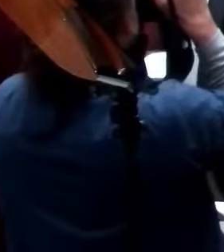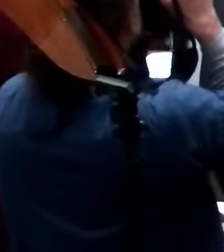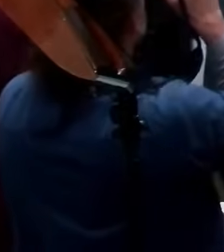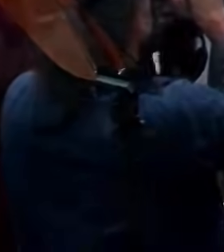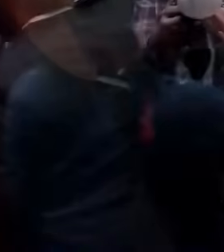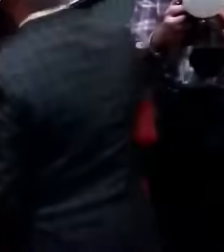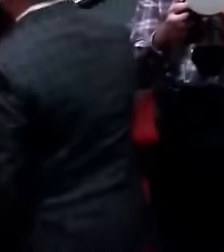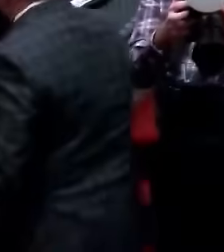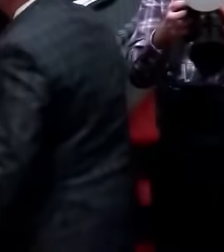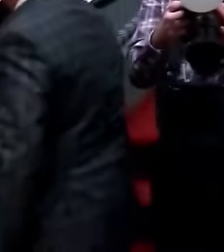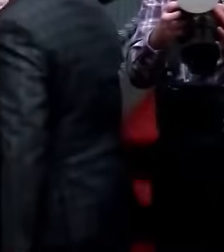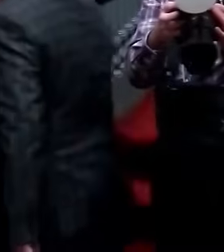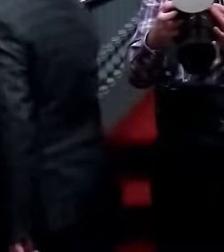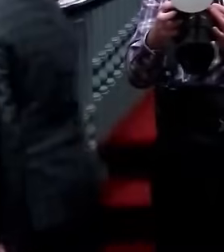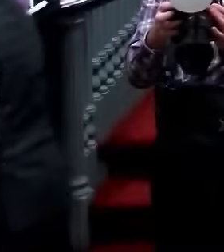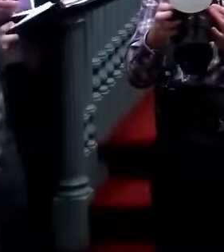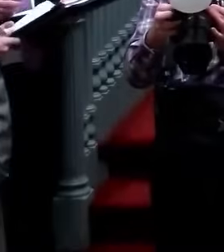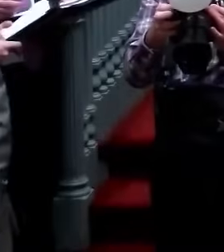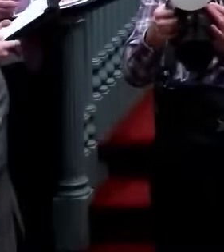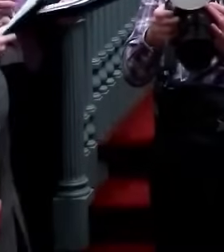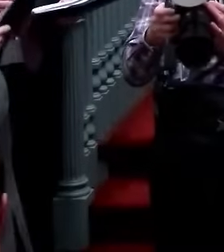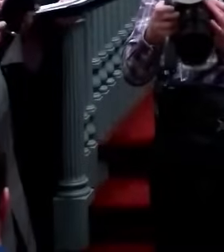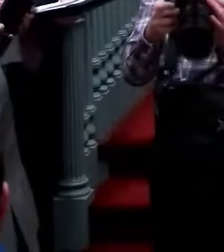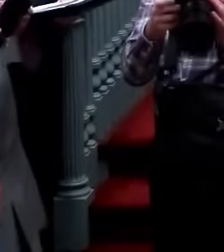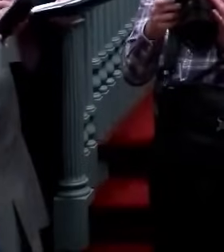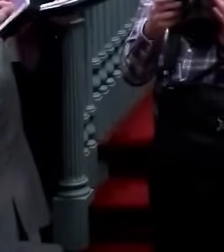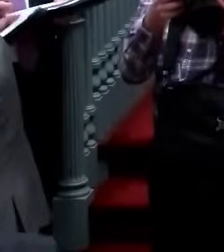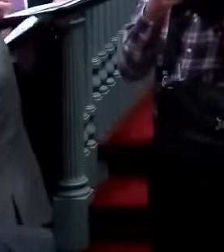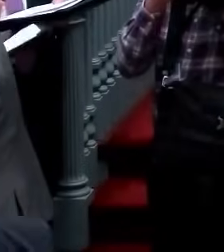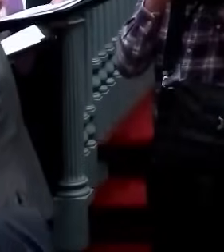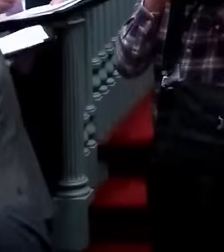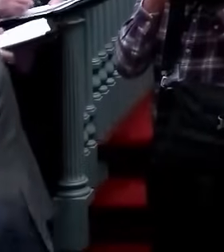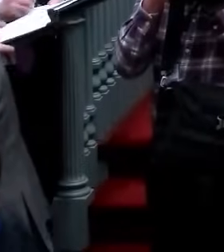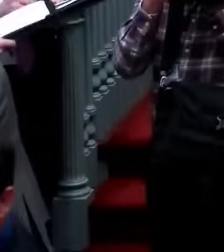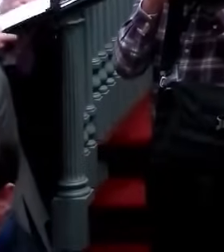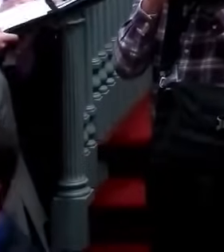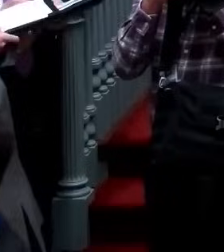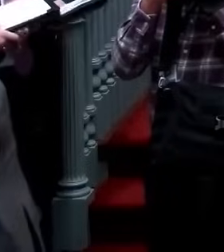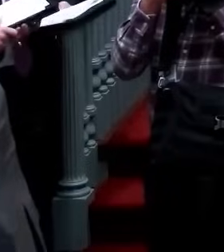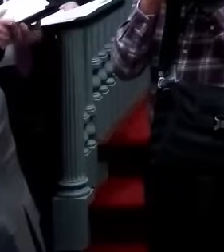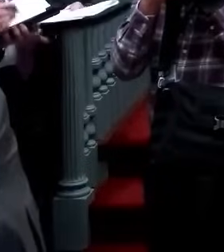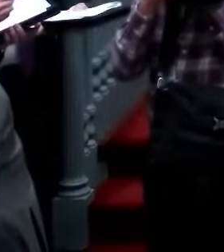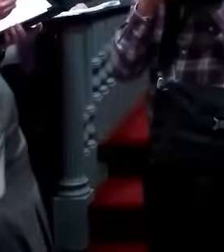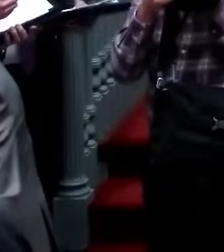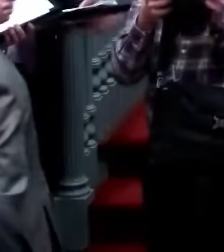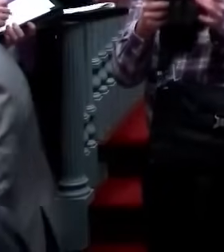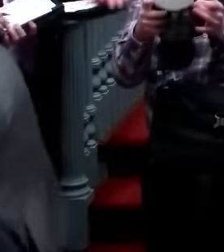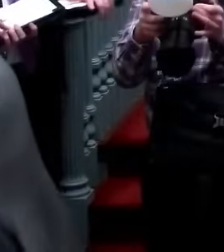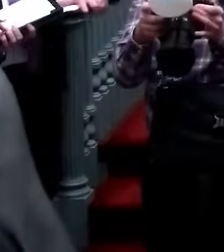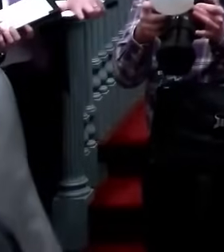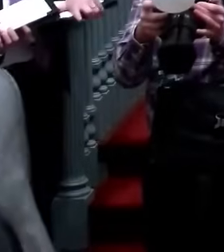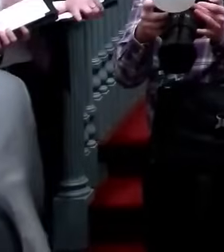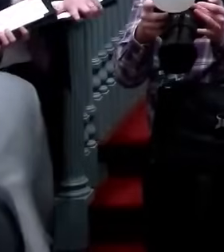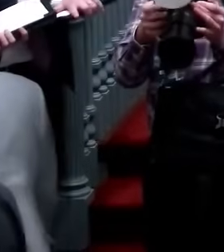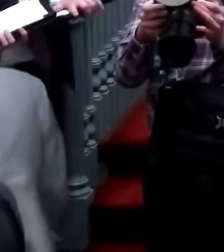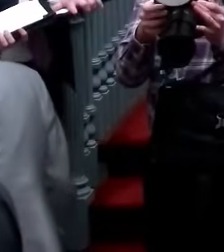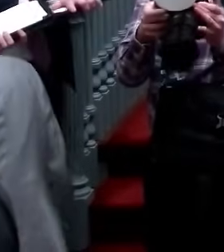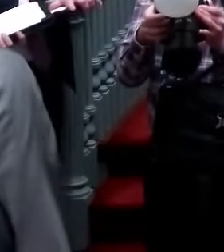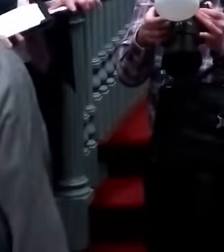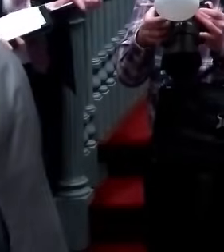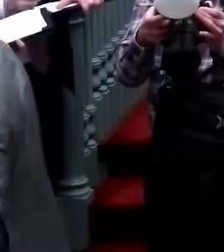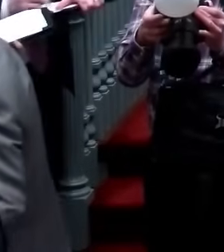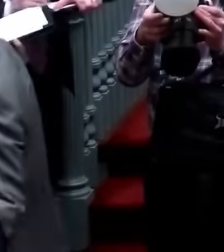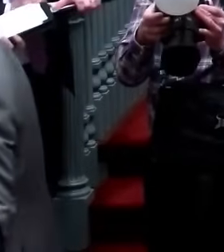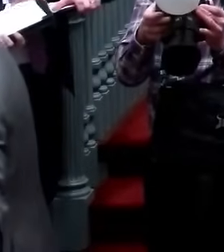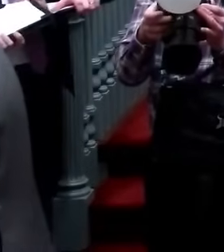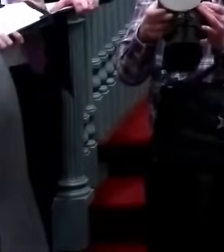Good afternoon, everyone. I feel the energy and enthusiasm. We want to welcome you. At this time, Sergeant of